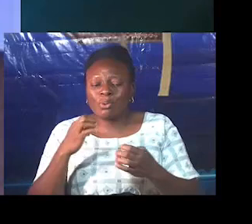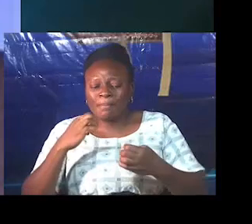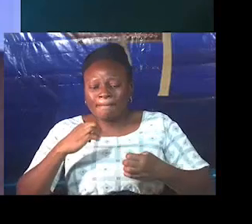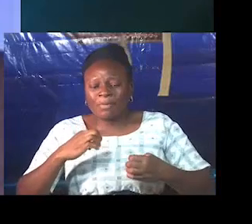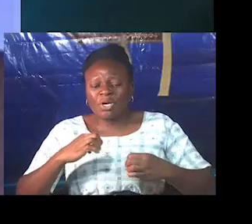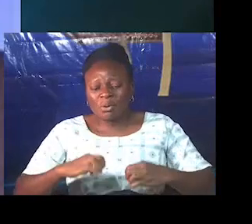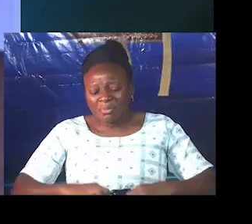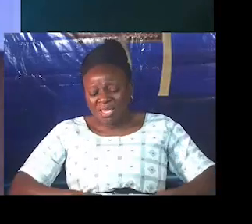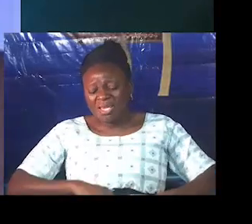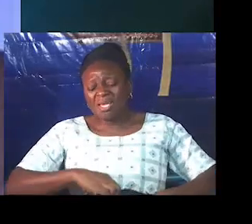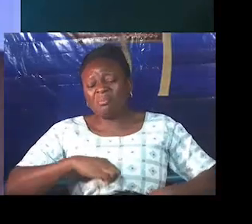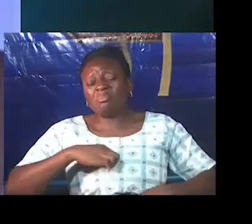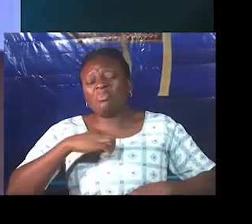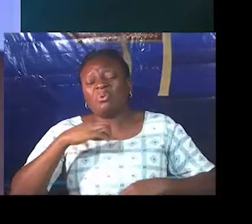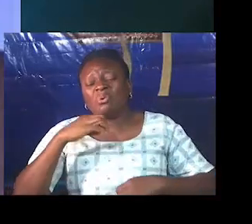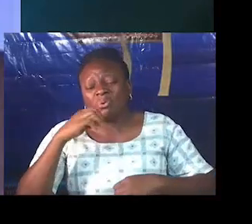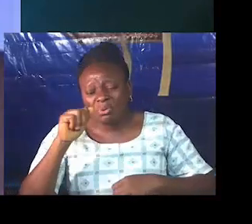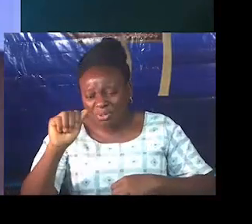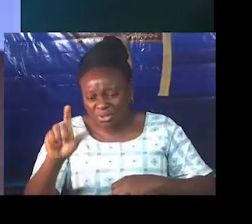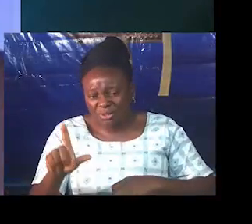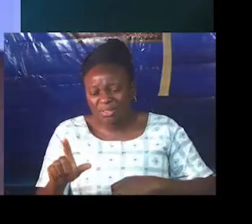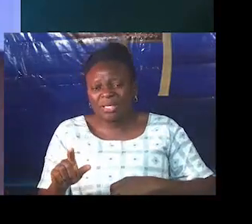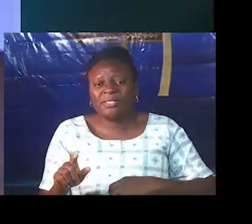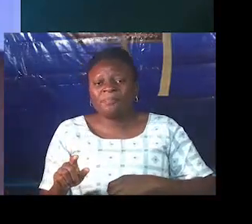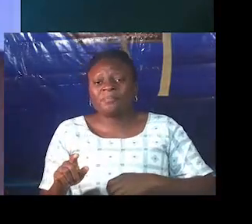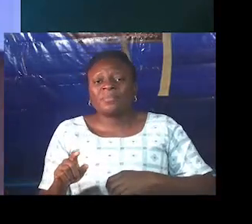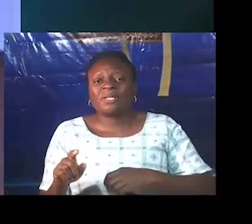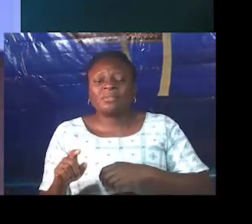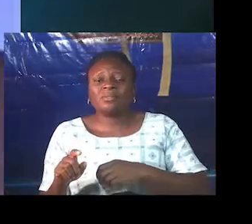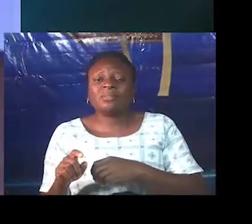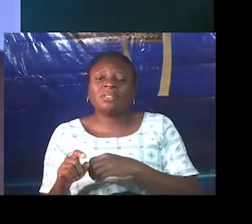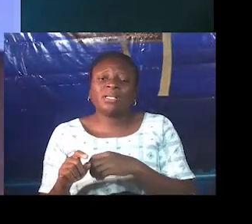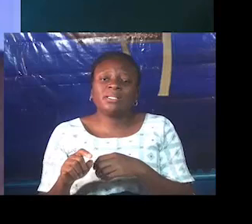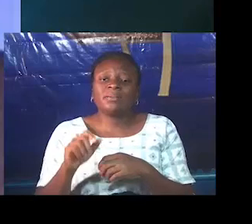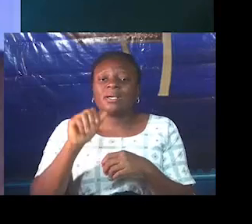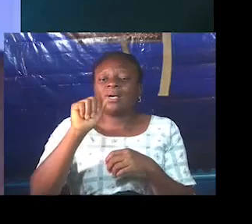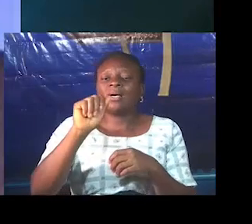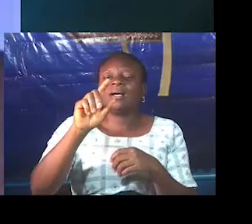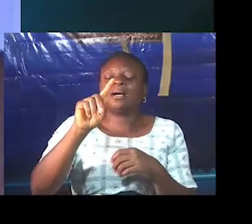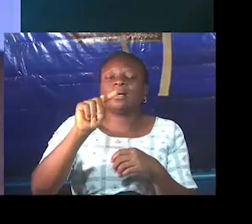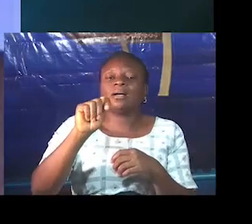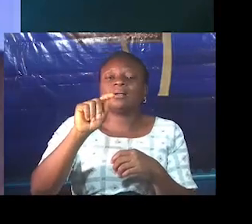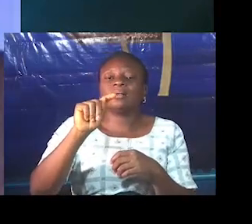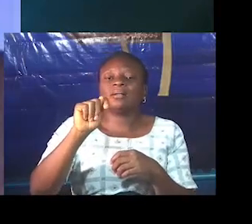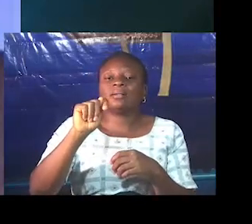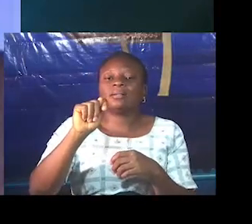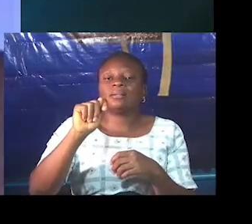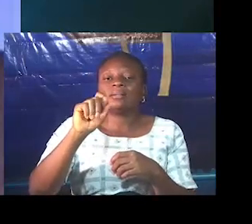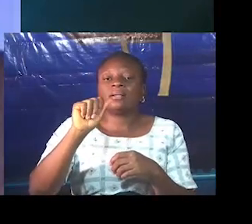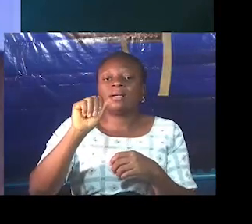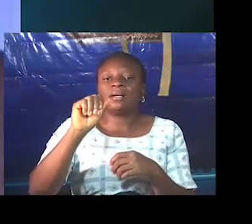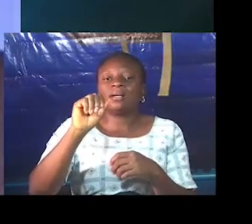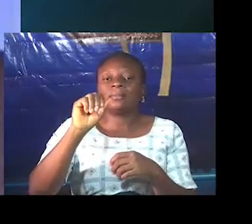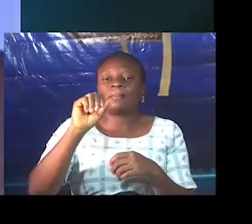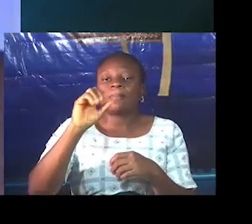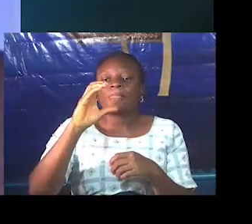God in this? Is God leading me into this? Is God having a hand in this relationship at